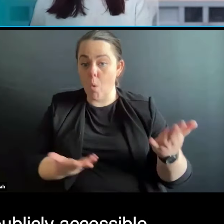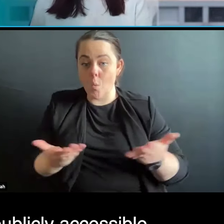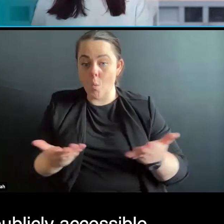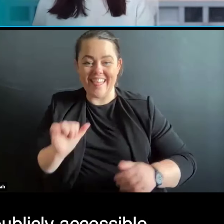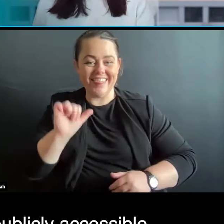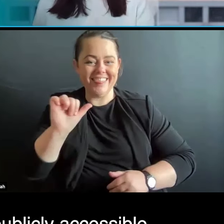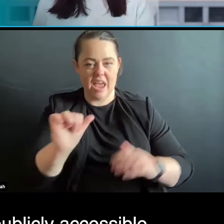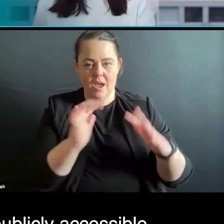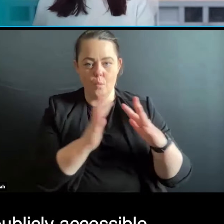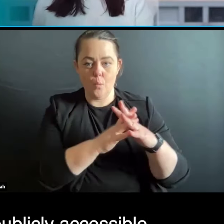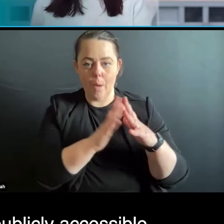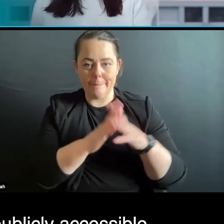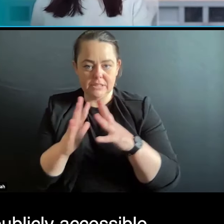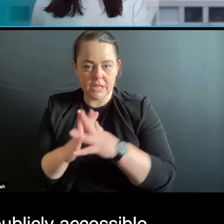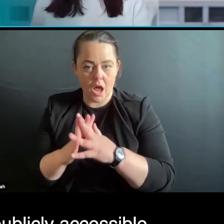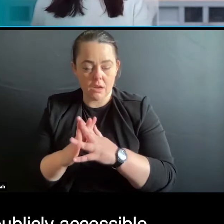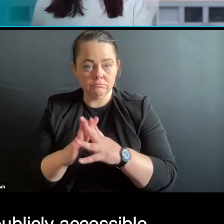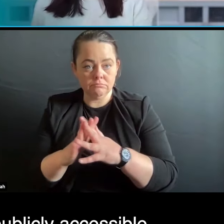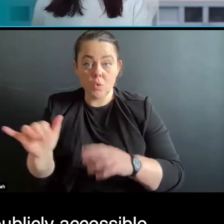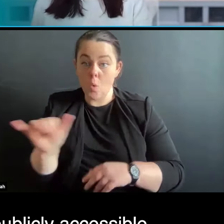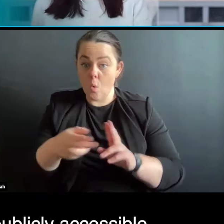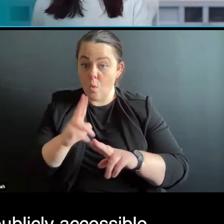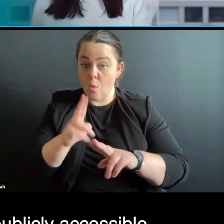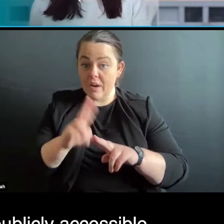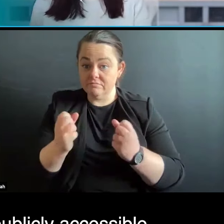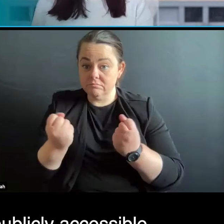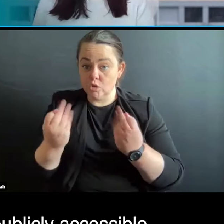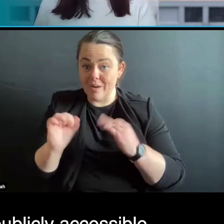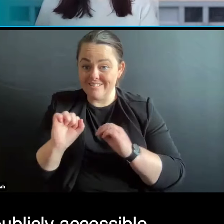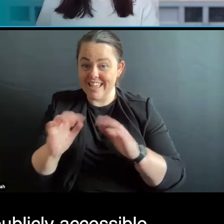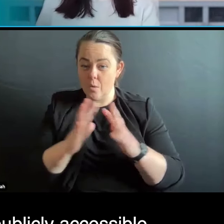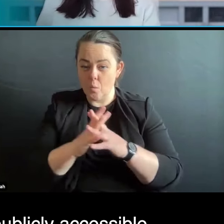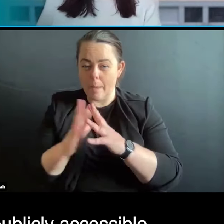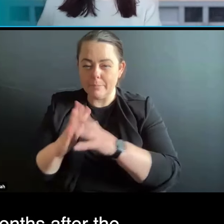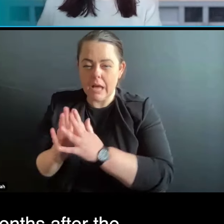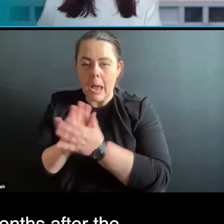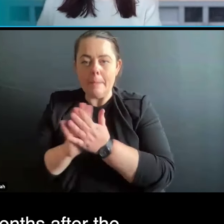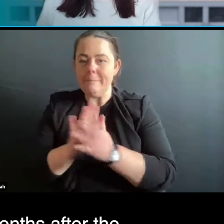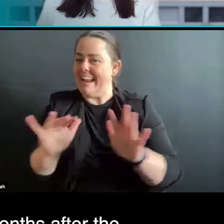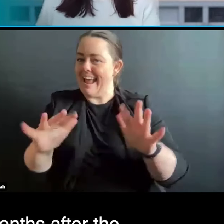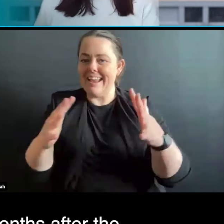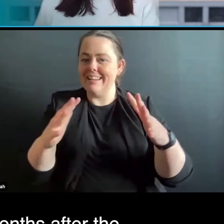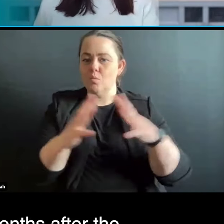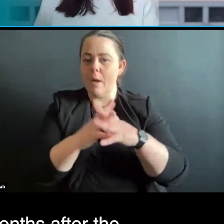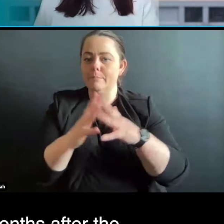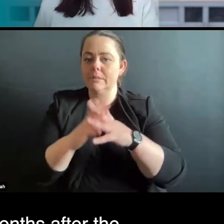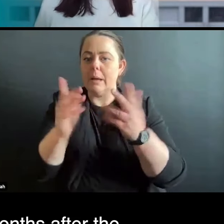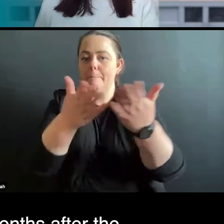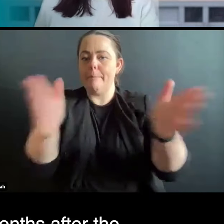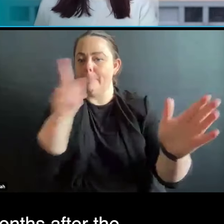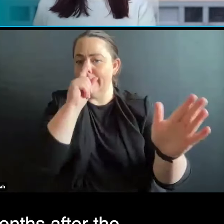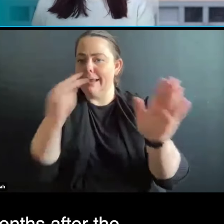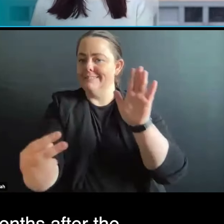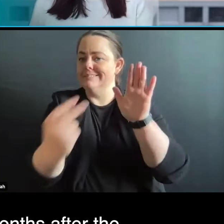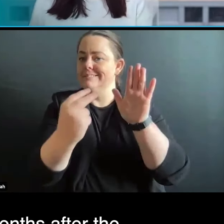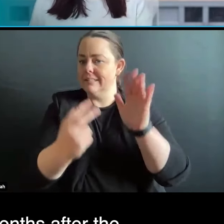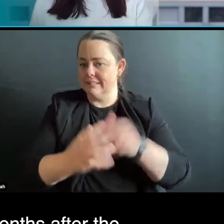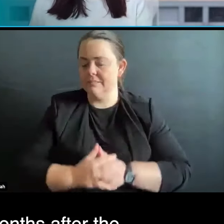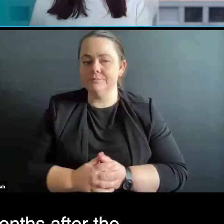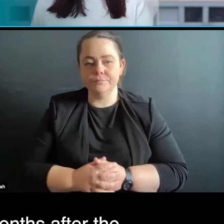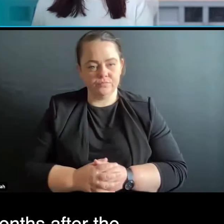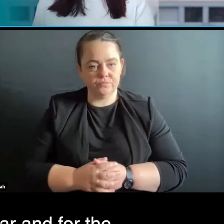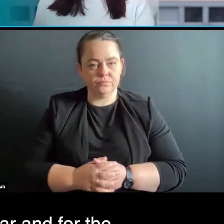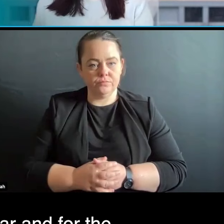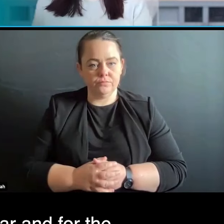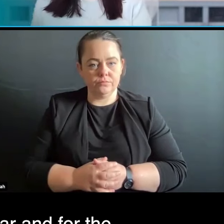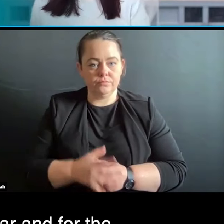don't have a website, on a website that is publicly accessible. The first report will be due 5 months